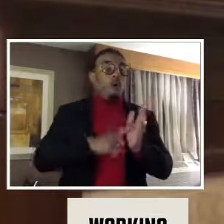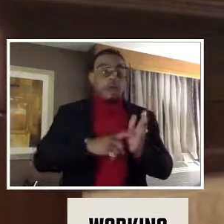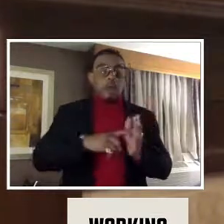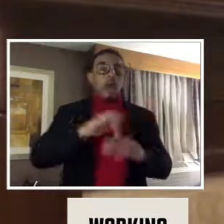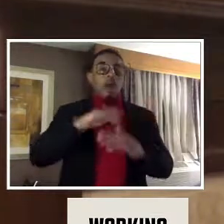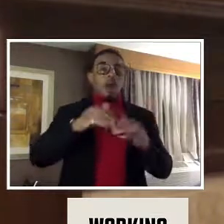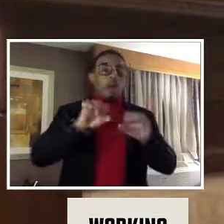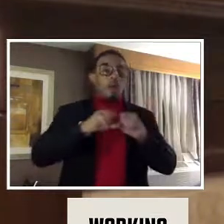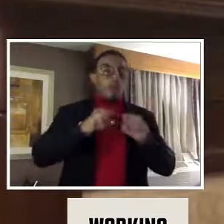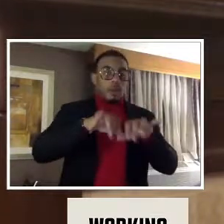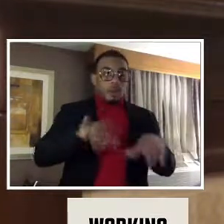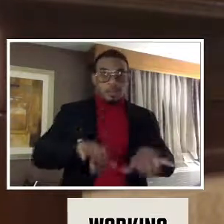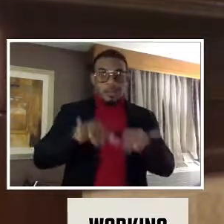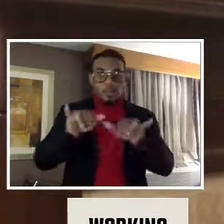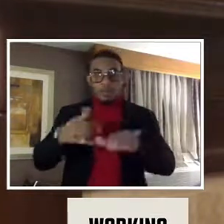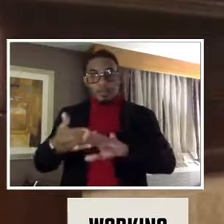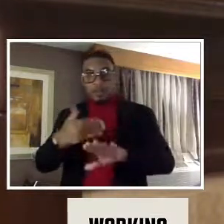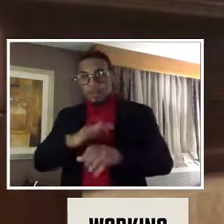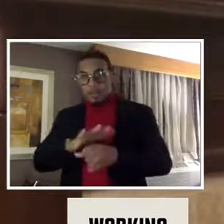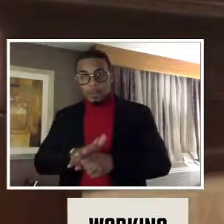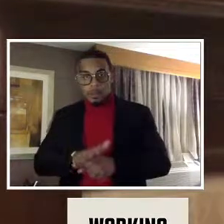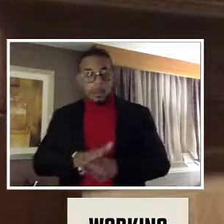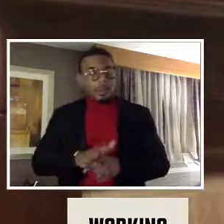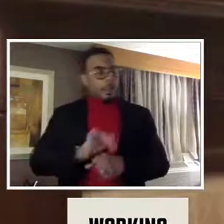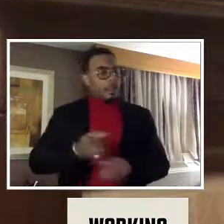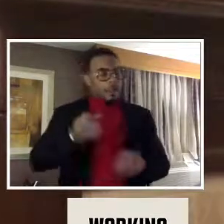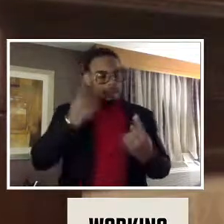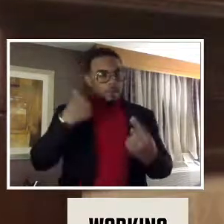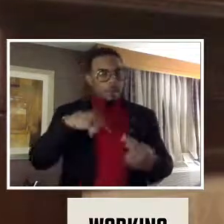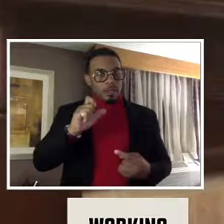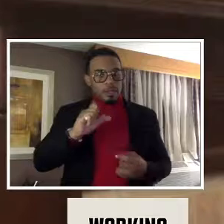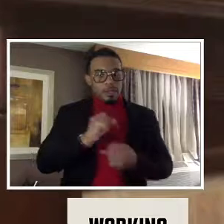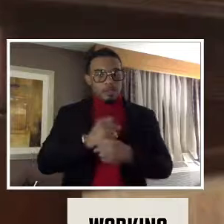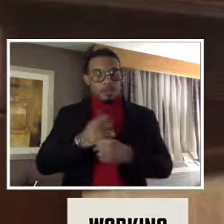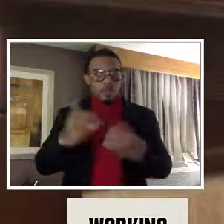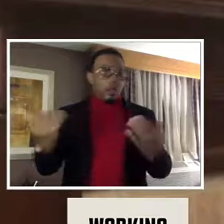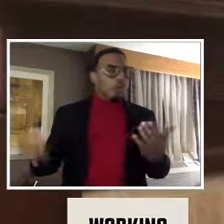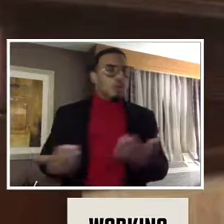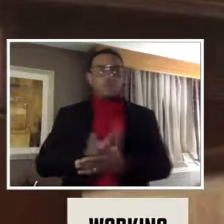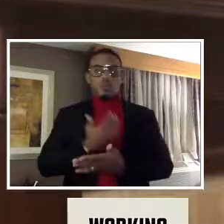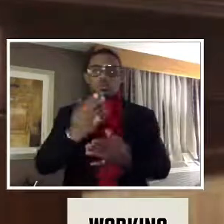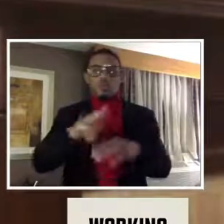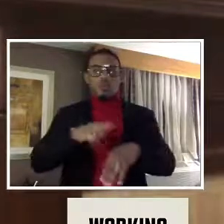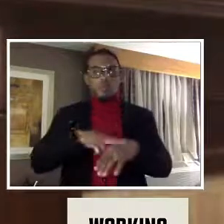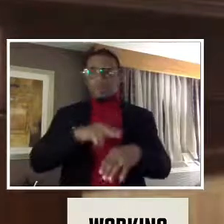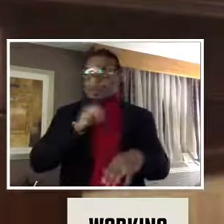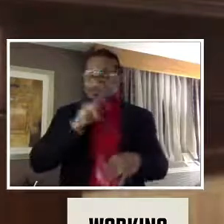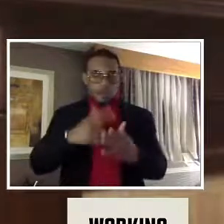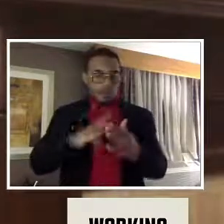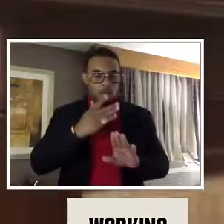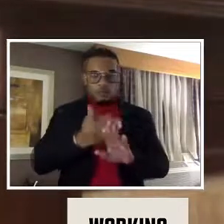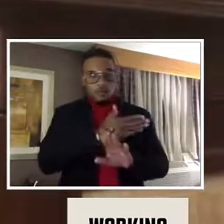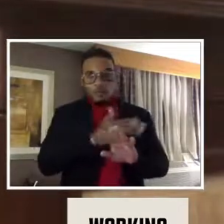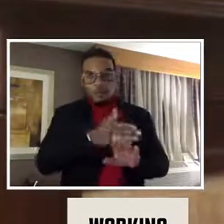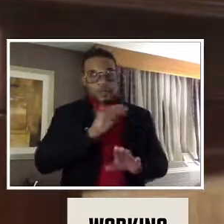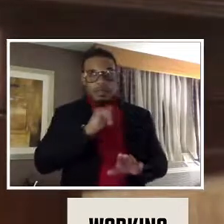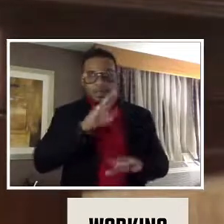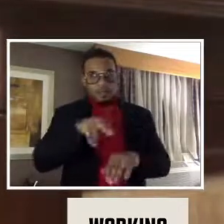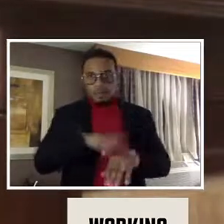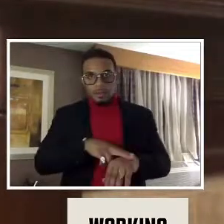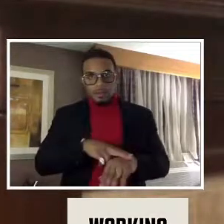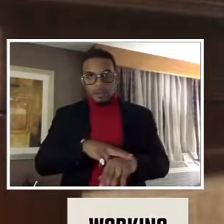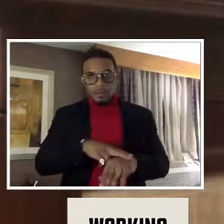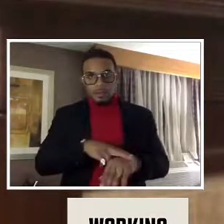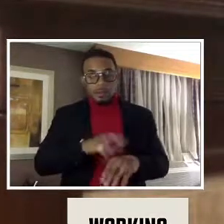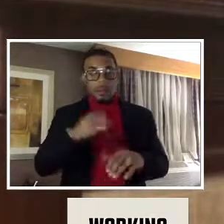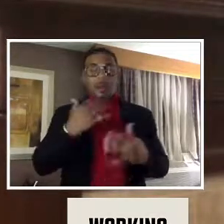all the broken systems, again, prior to this pandemic, and understanding we need to create a new normal, not what was before. That wasn't normal.